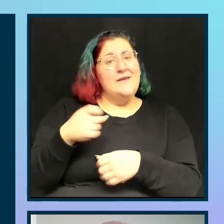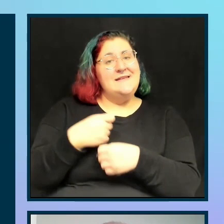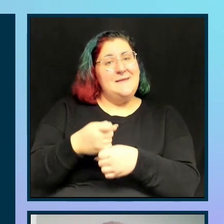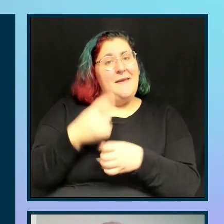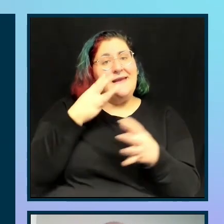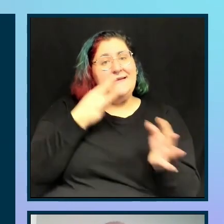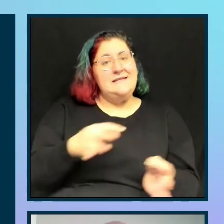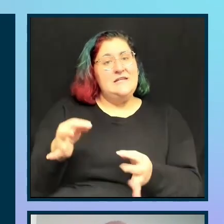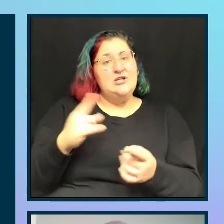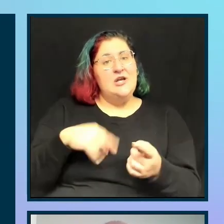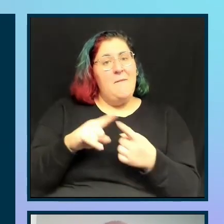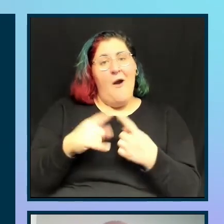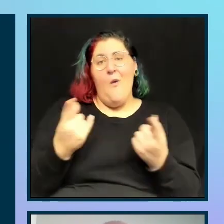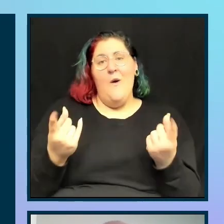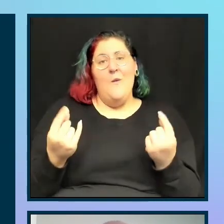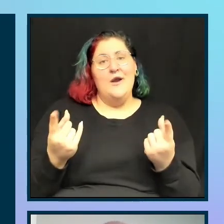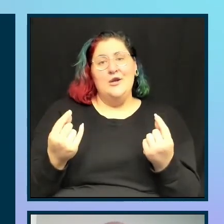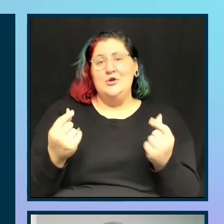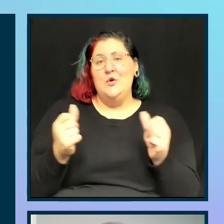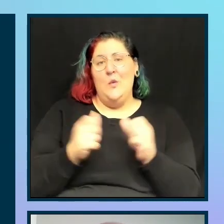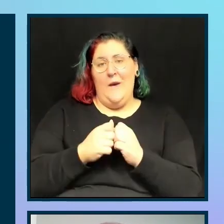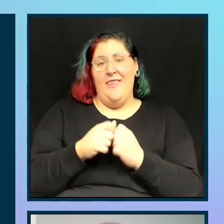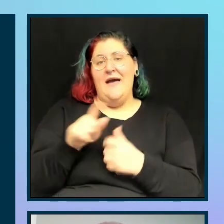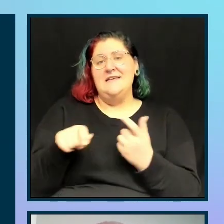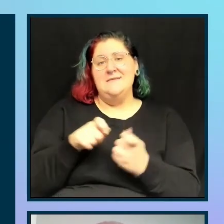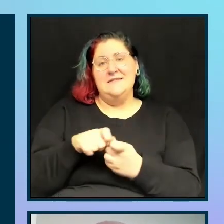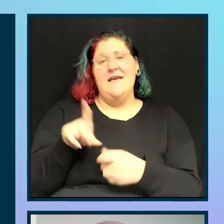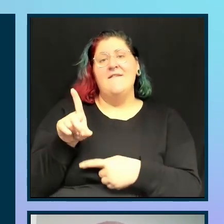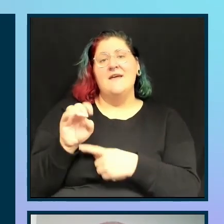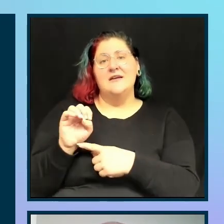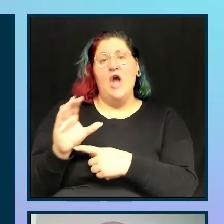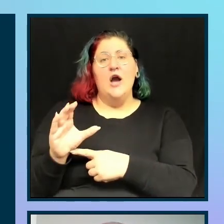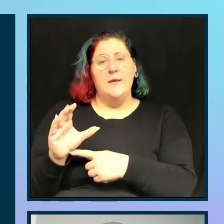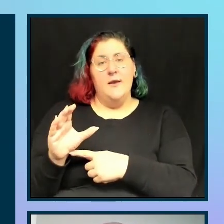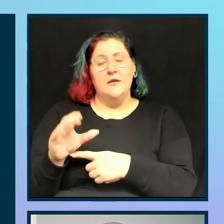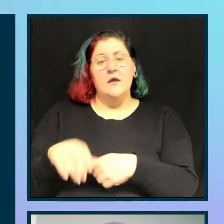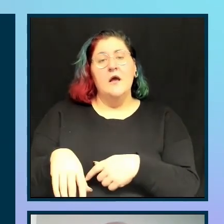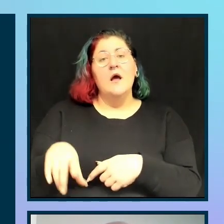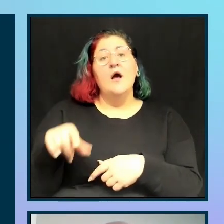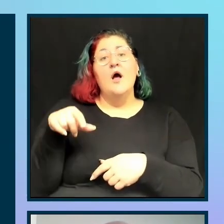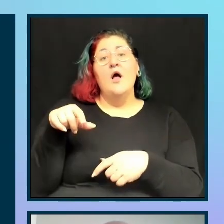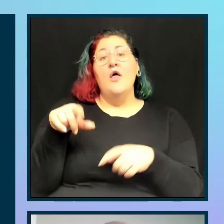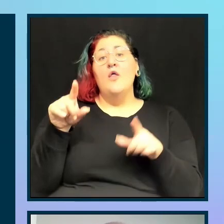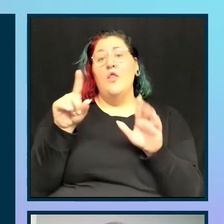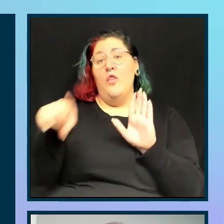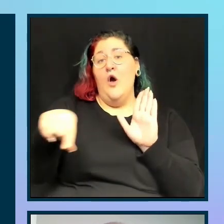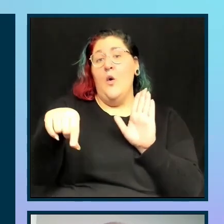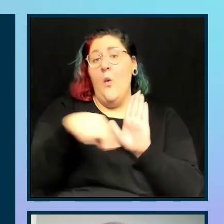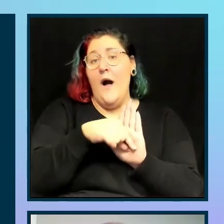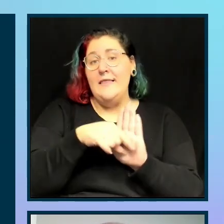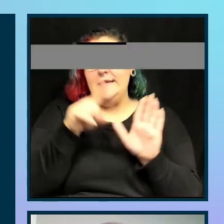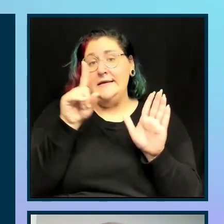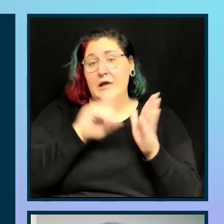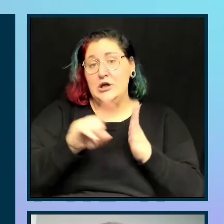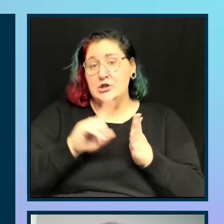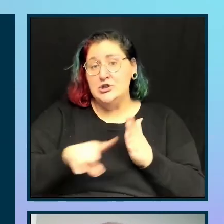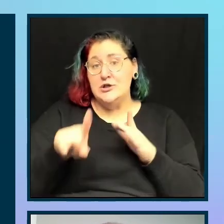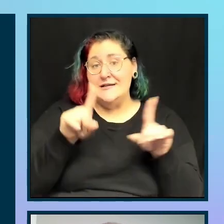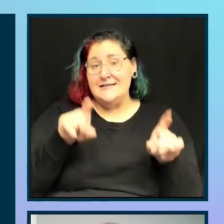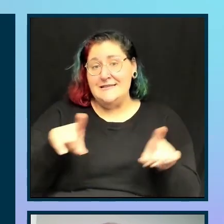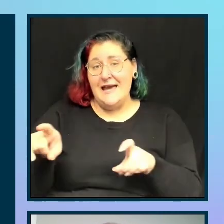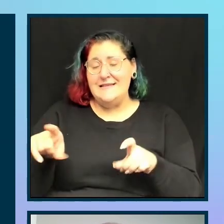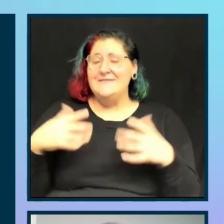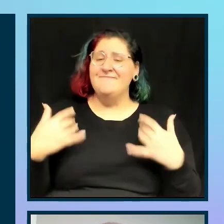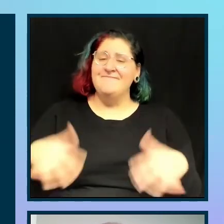modification should be for that document. The QA tests that are put in via these mechanisms are highly